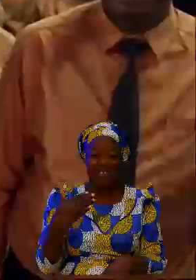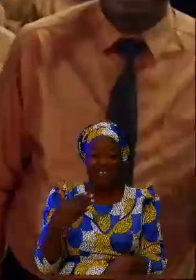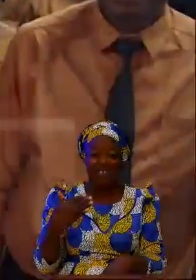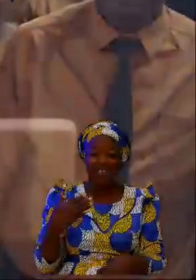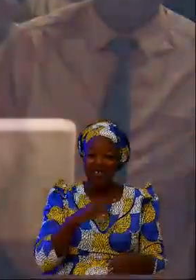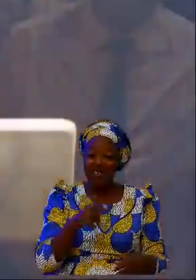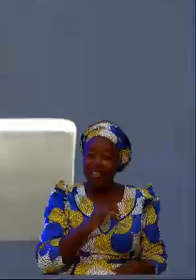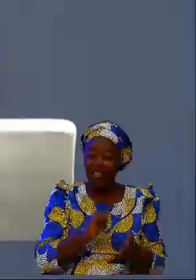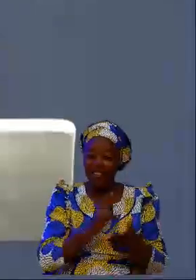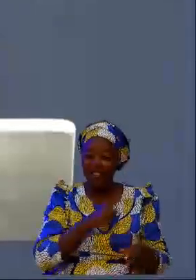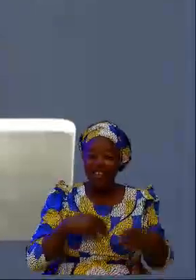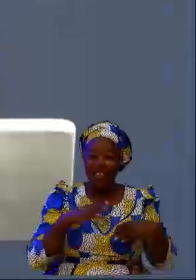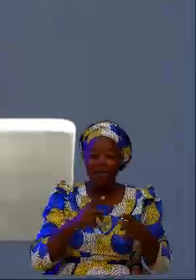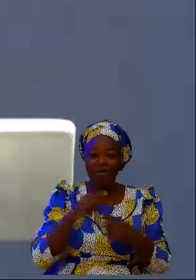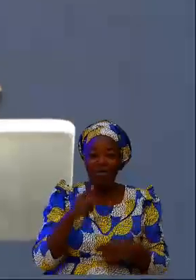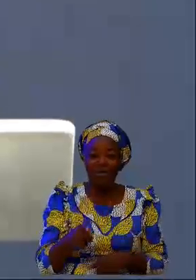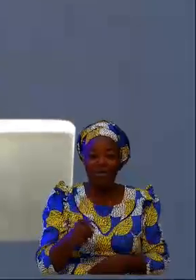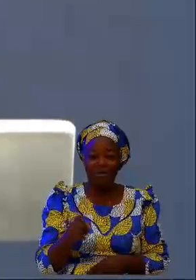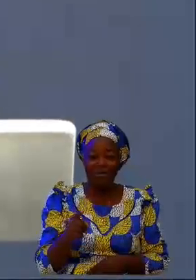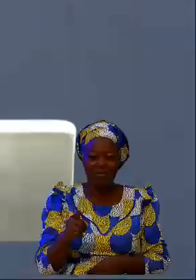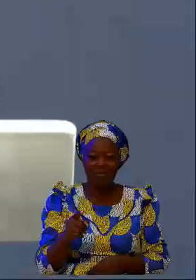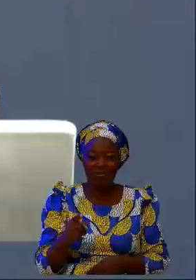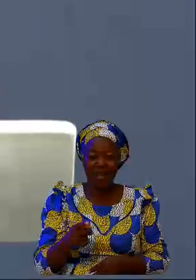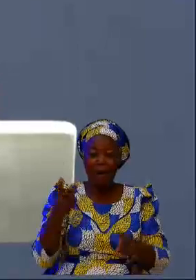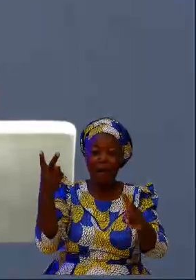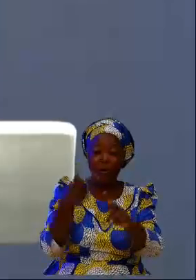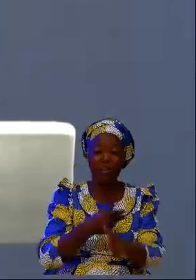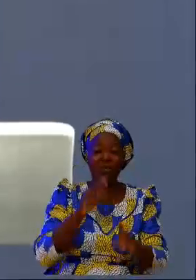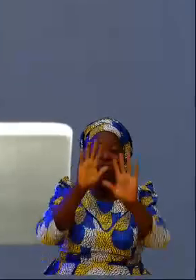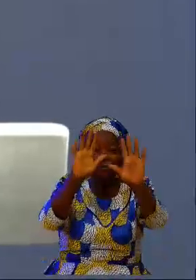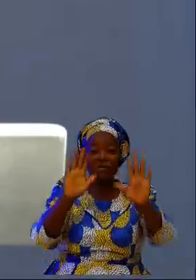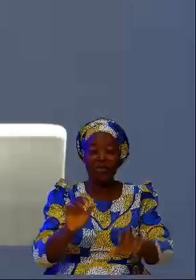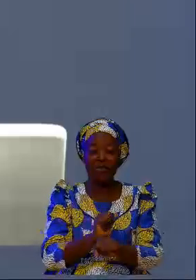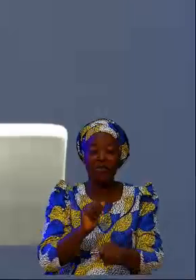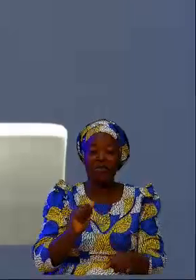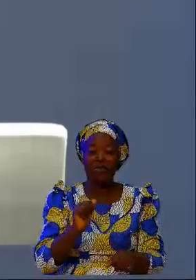Everything you have got, the Lord will multiply.